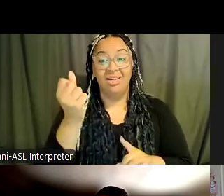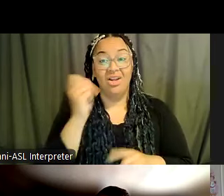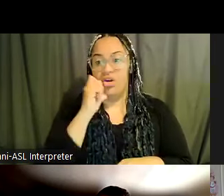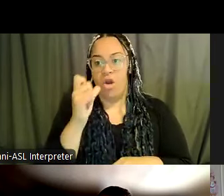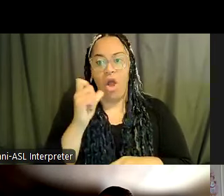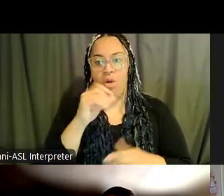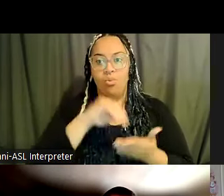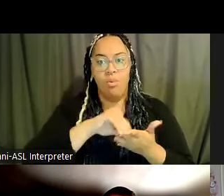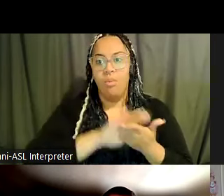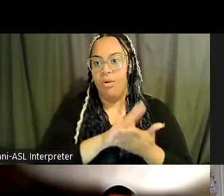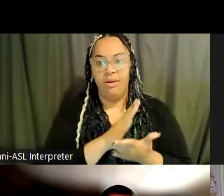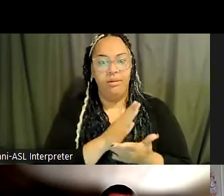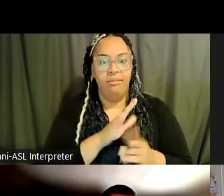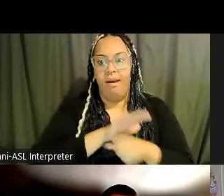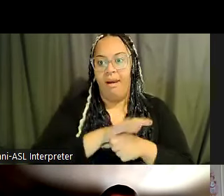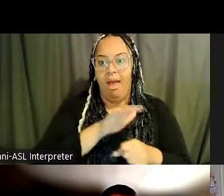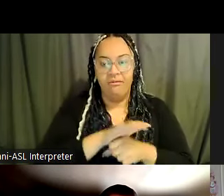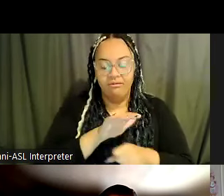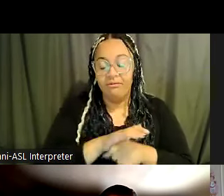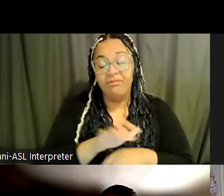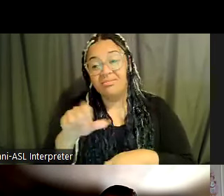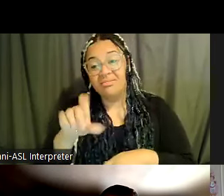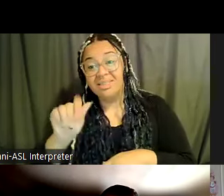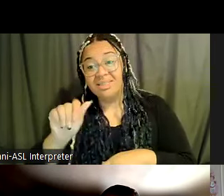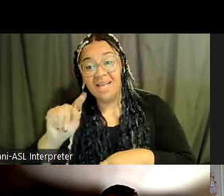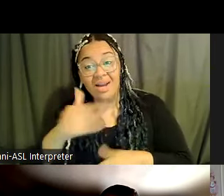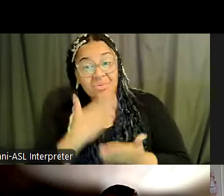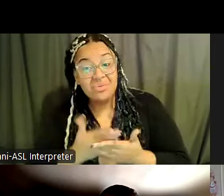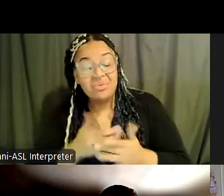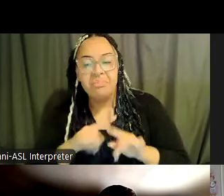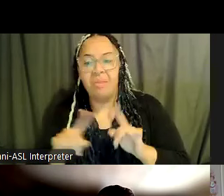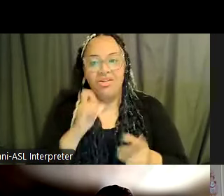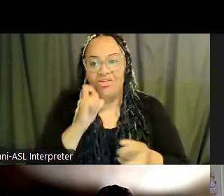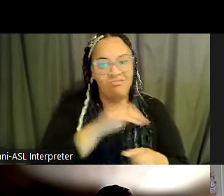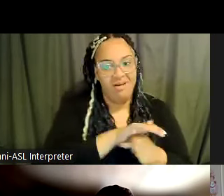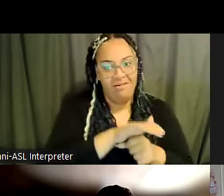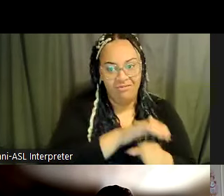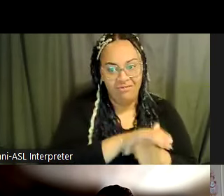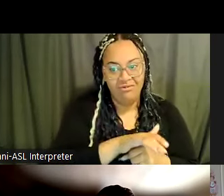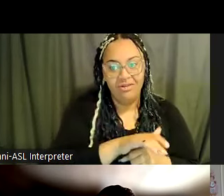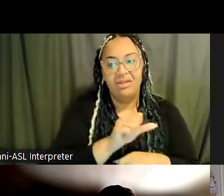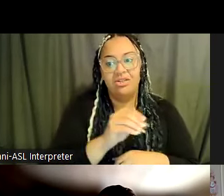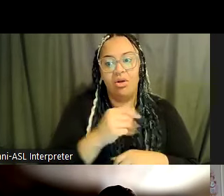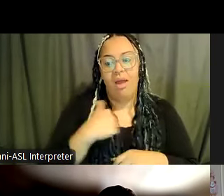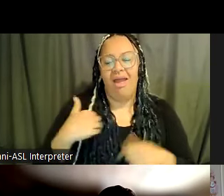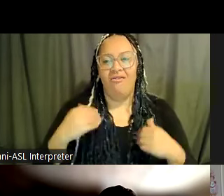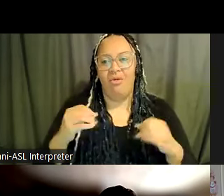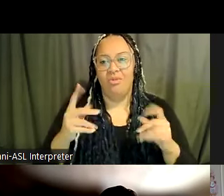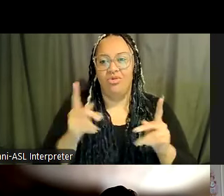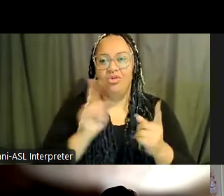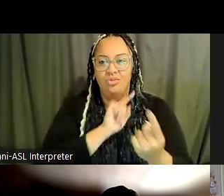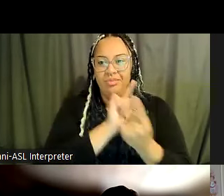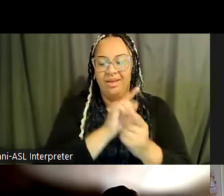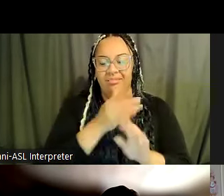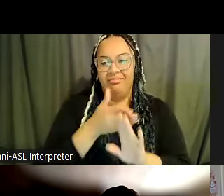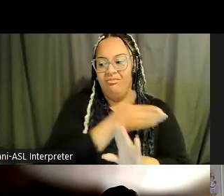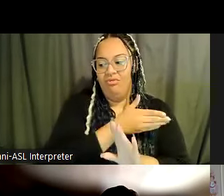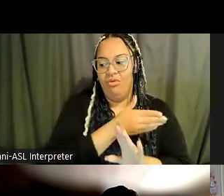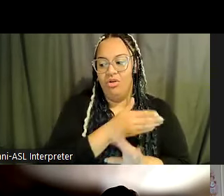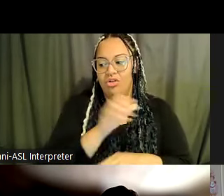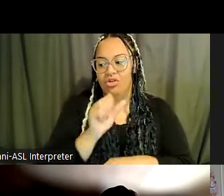getting a lot better. I had the opportunity to meet the former Surgeon General a few years back,